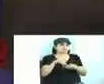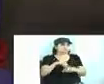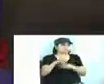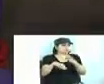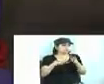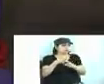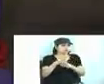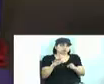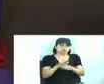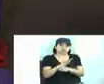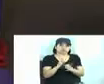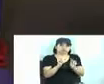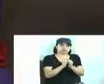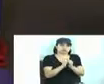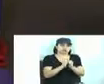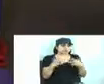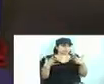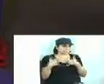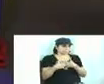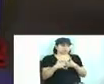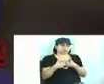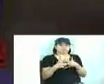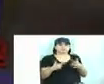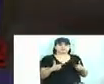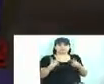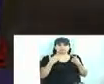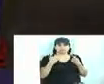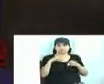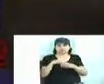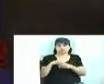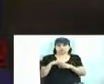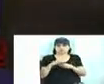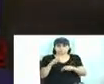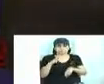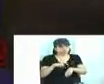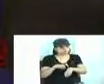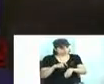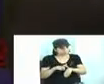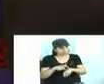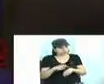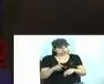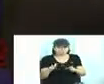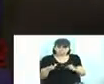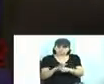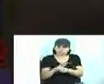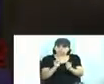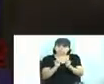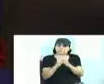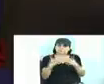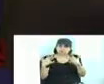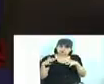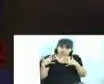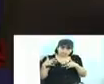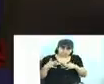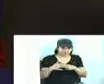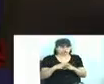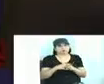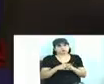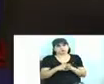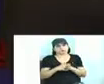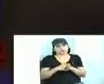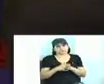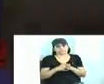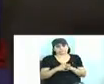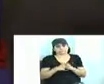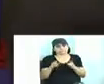fear. We live in a time that is filled with anxiety. And